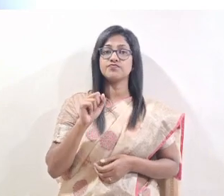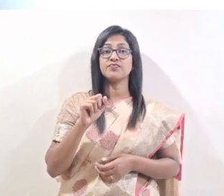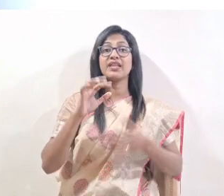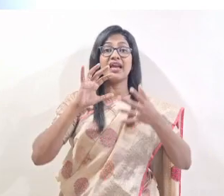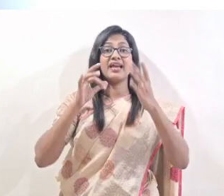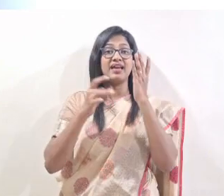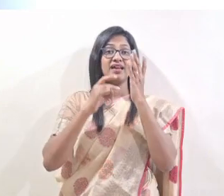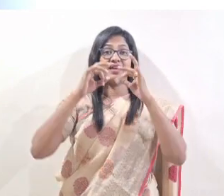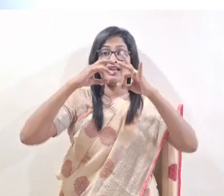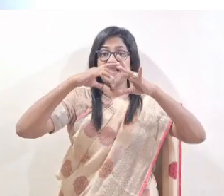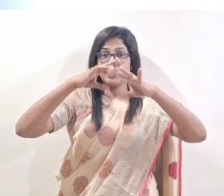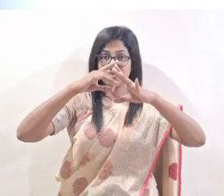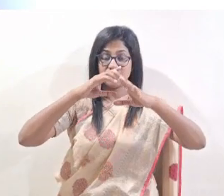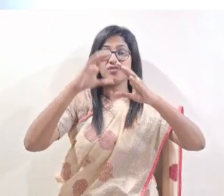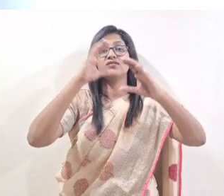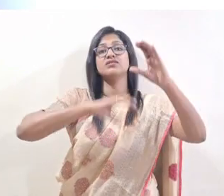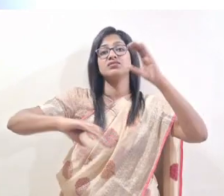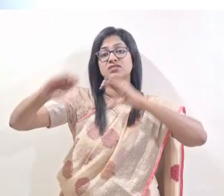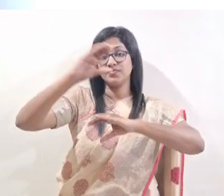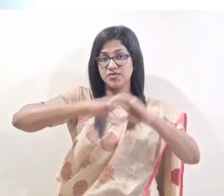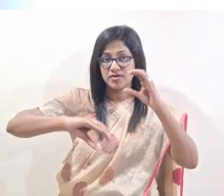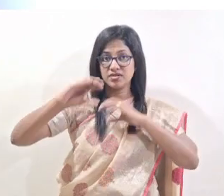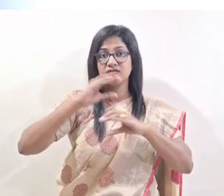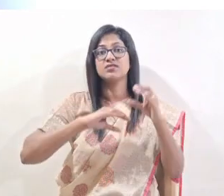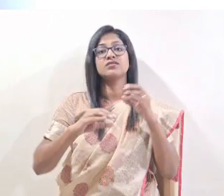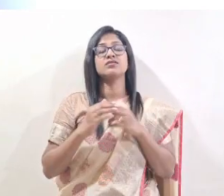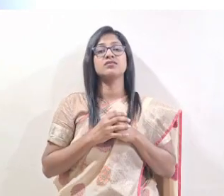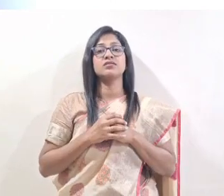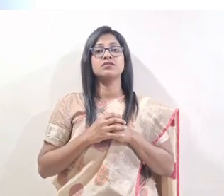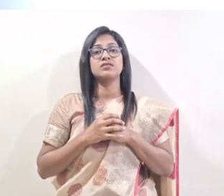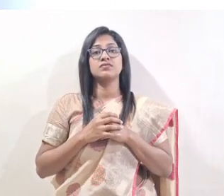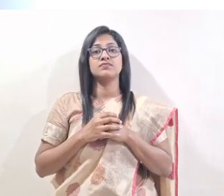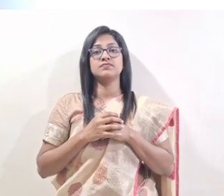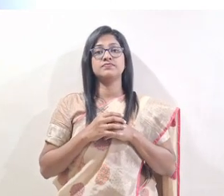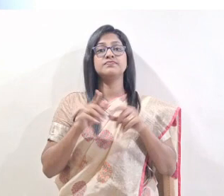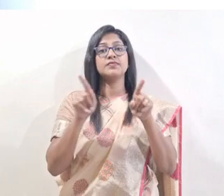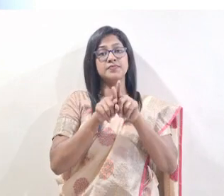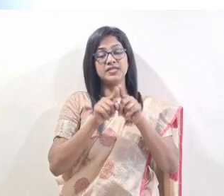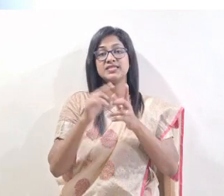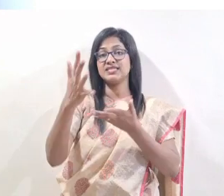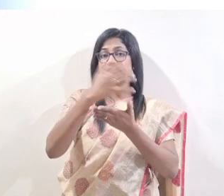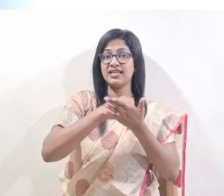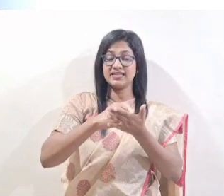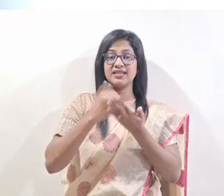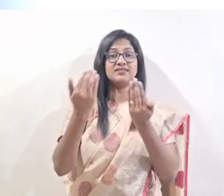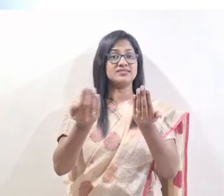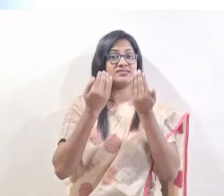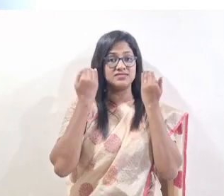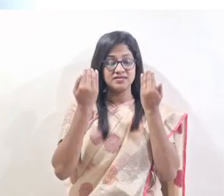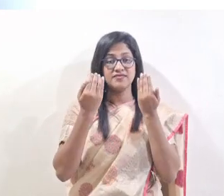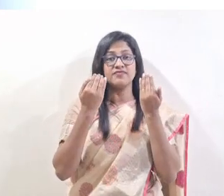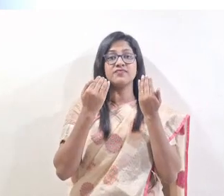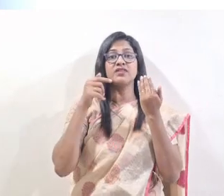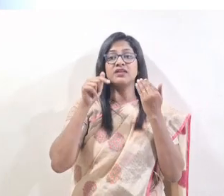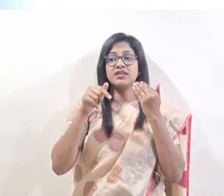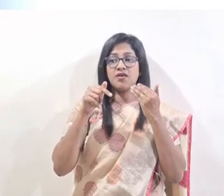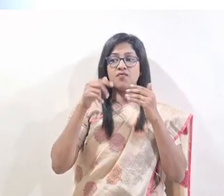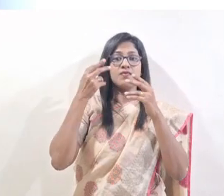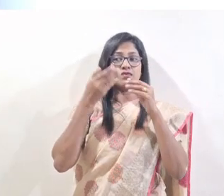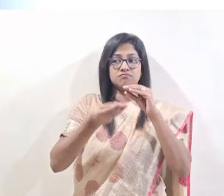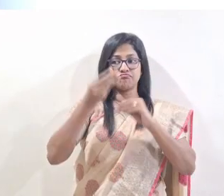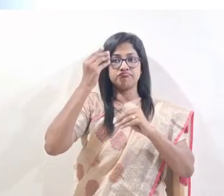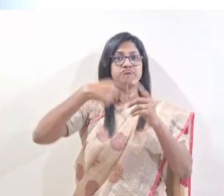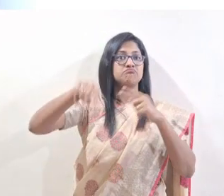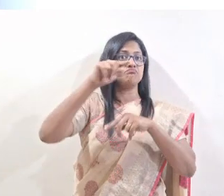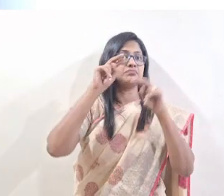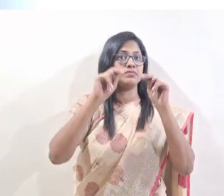course, electronics, communications, as well as data safety like things are on the